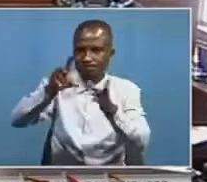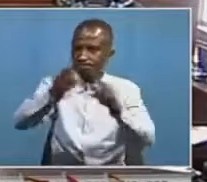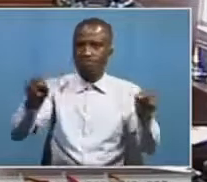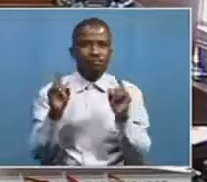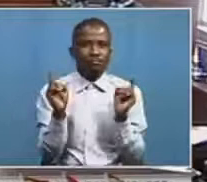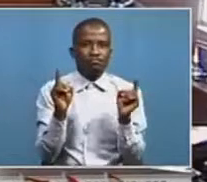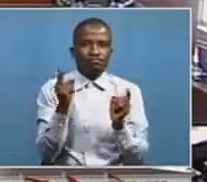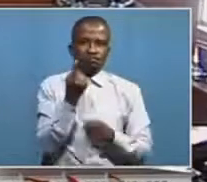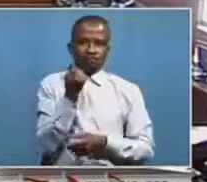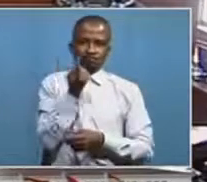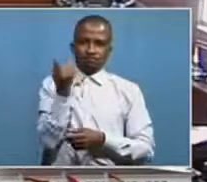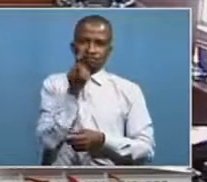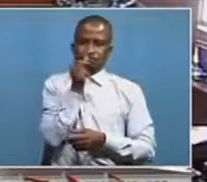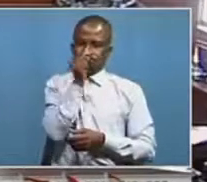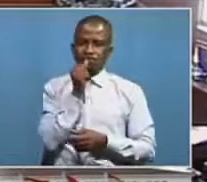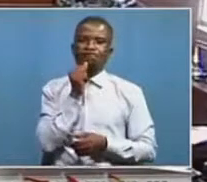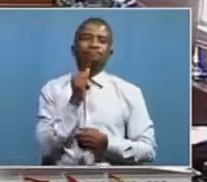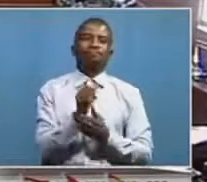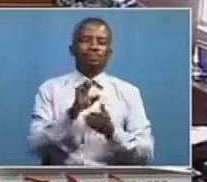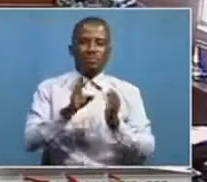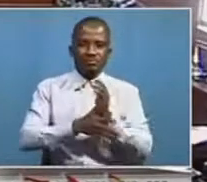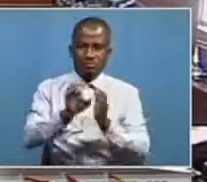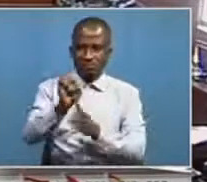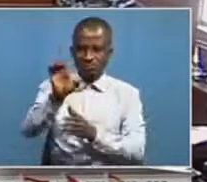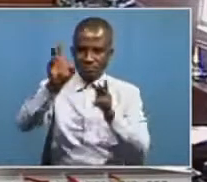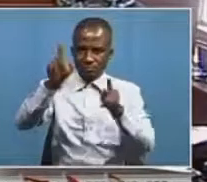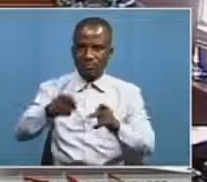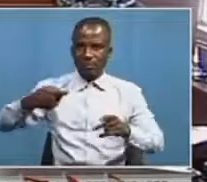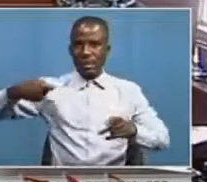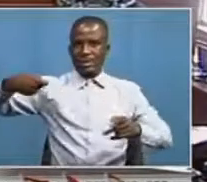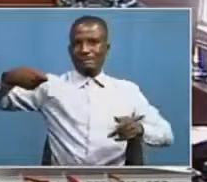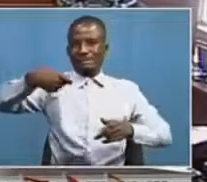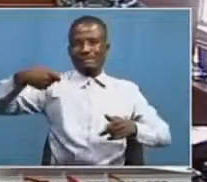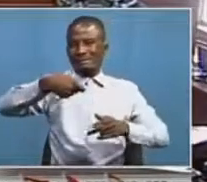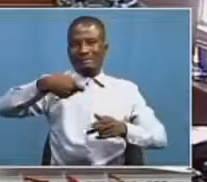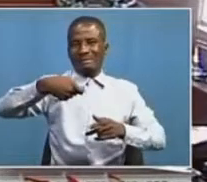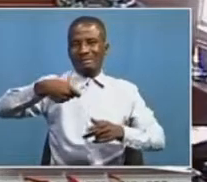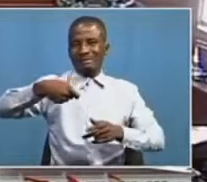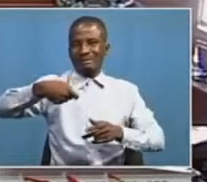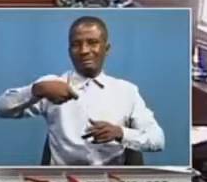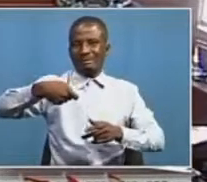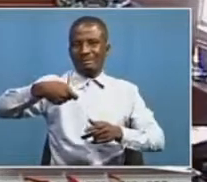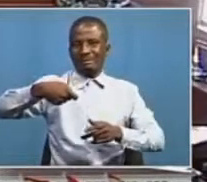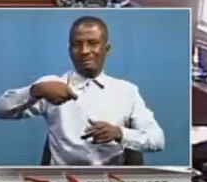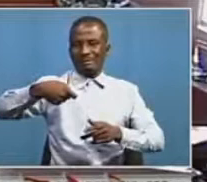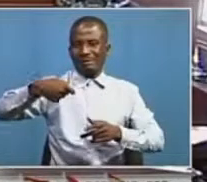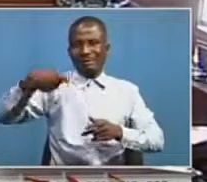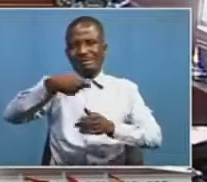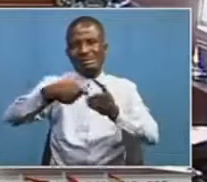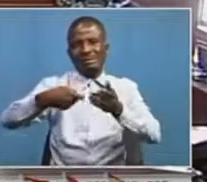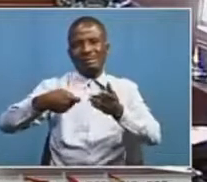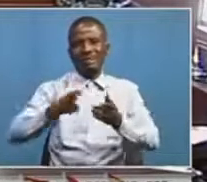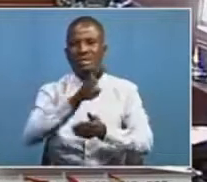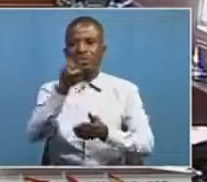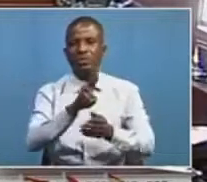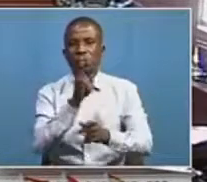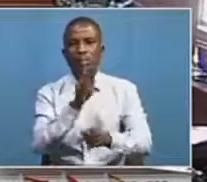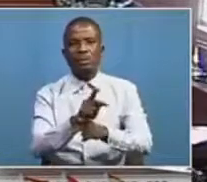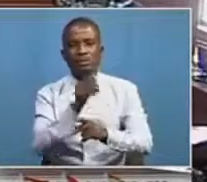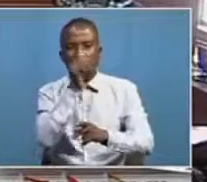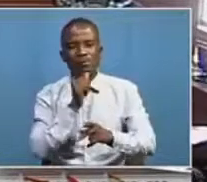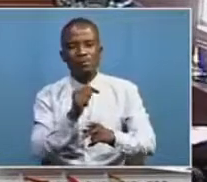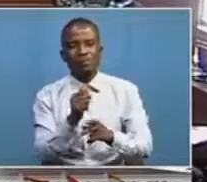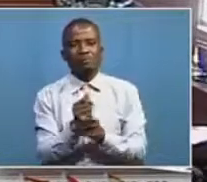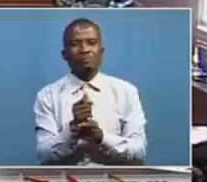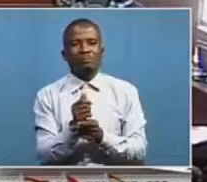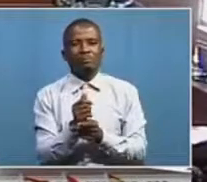petitioner attached to his petition a pen drive of the video clip of the declaration made by the chairperson of the first respondent,